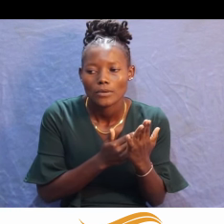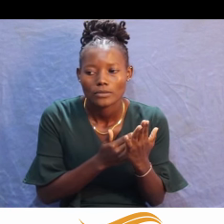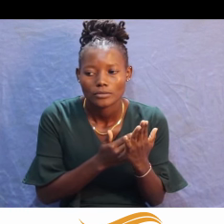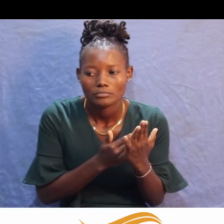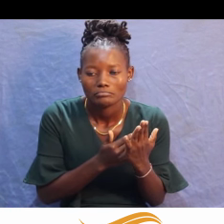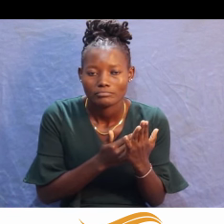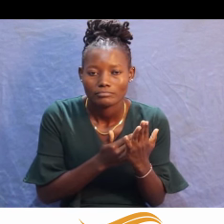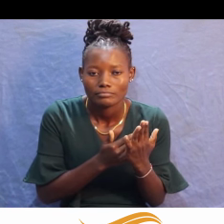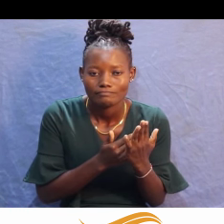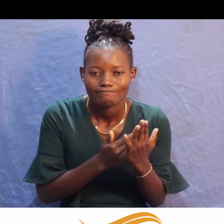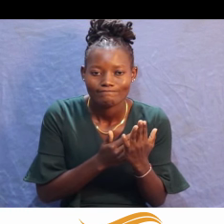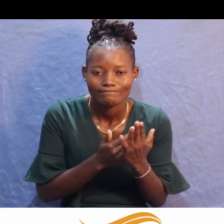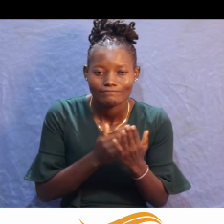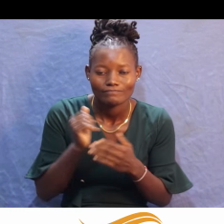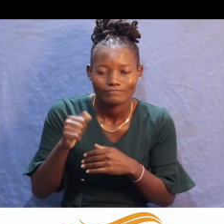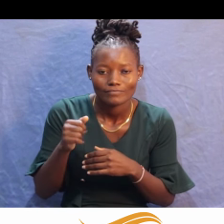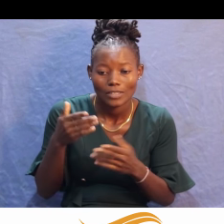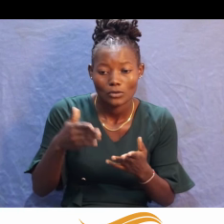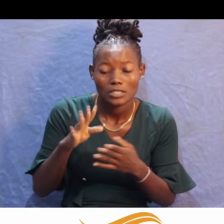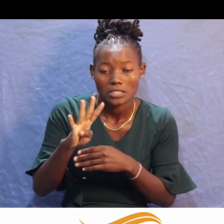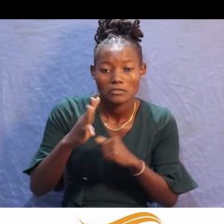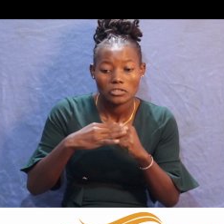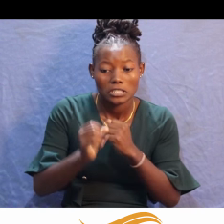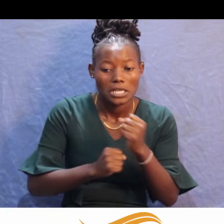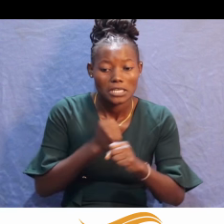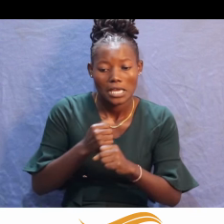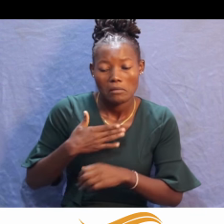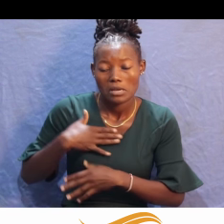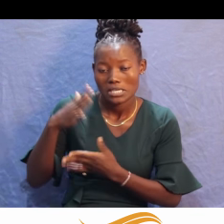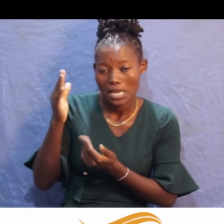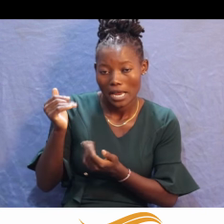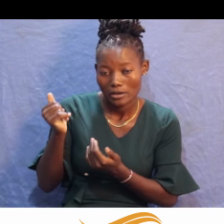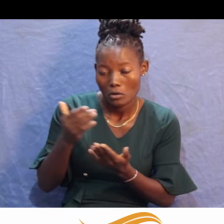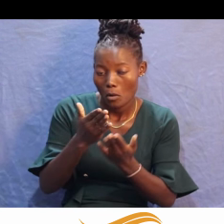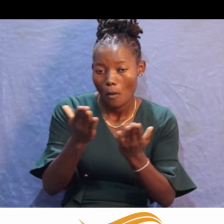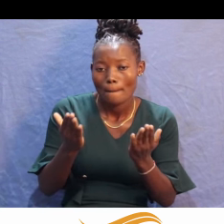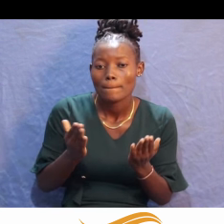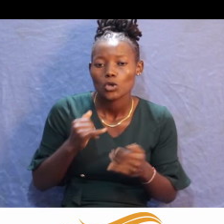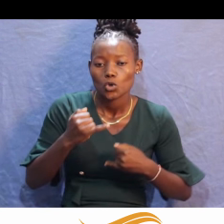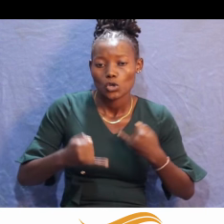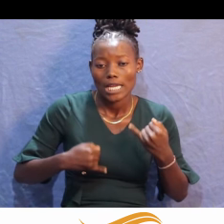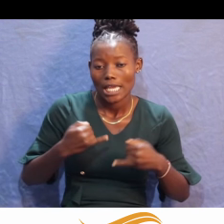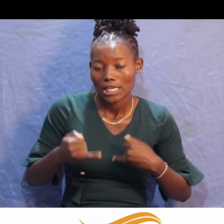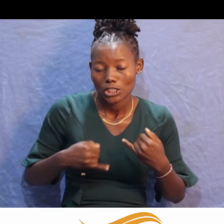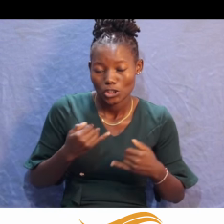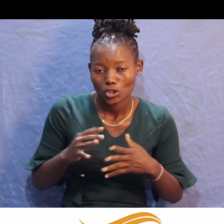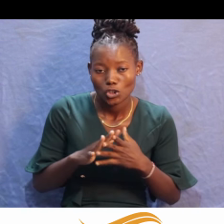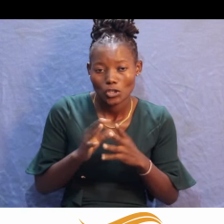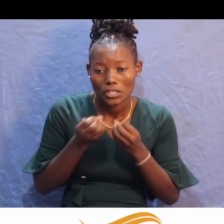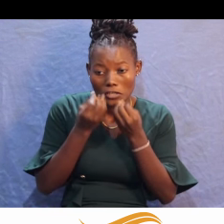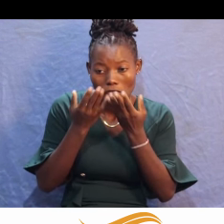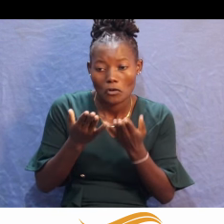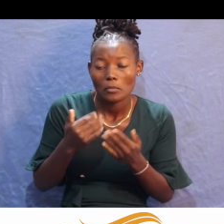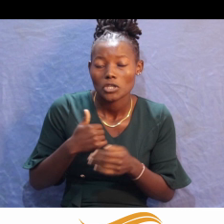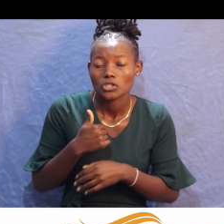So as I mentioned, this is going on my 49th year. So I hope you'll enjoy this. There's going to be some new information, I hope,